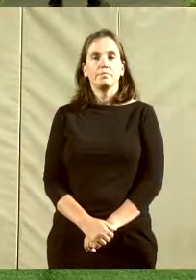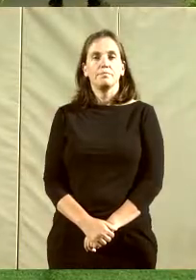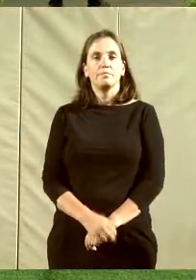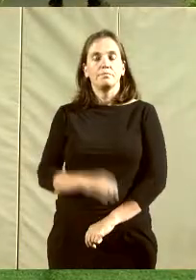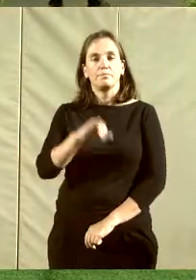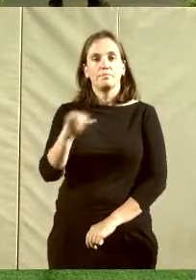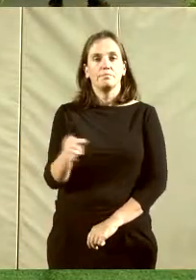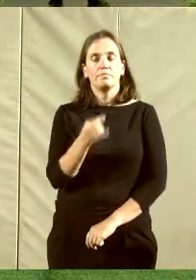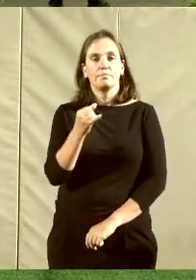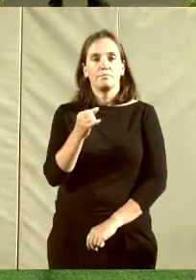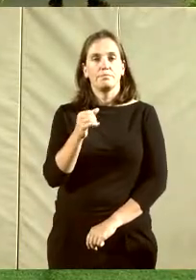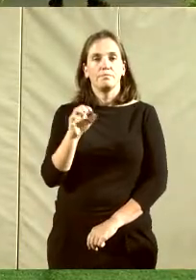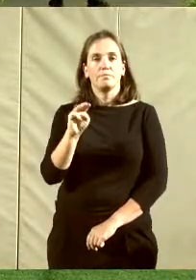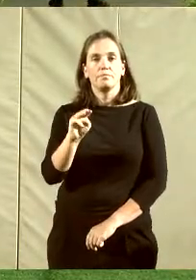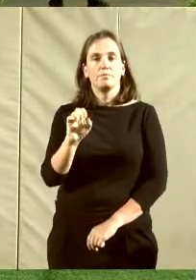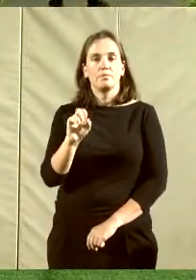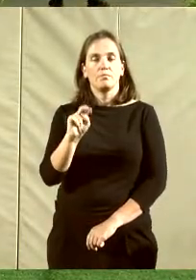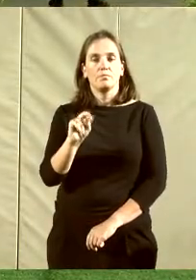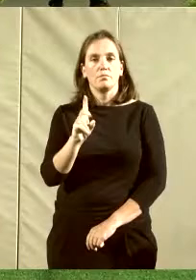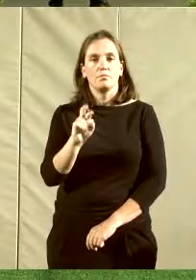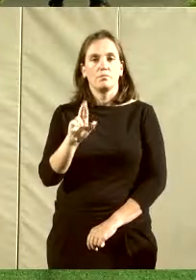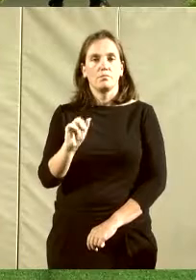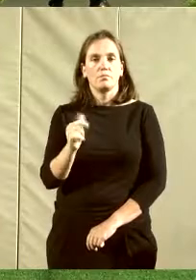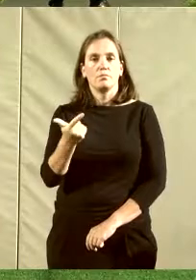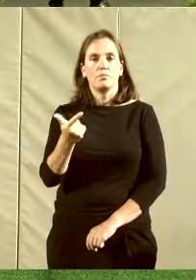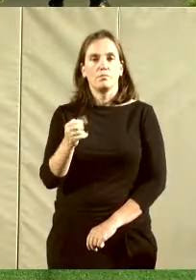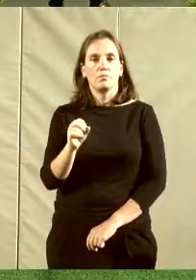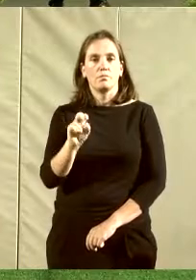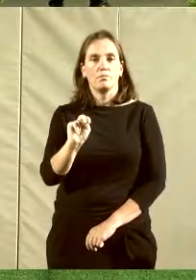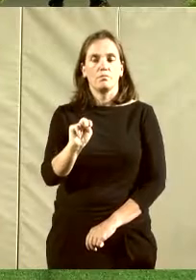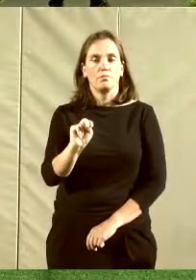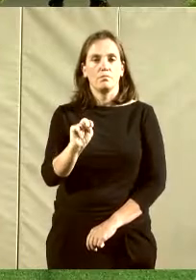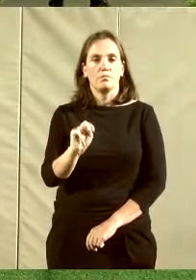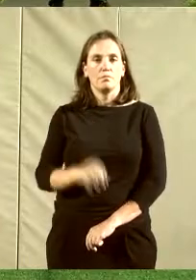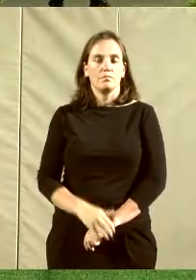Jose Juvenal Mondragon.